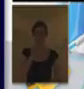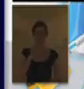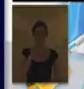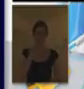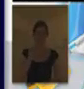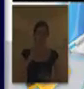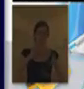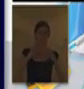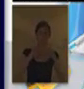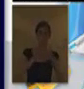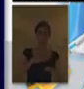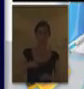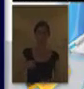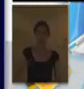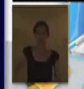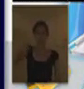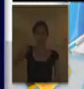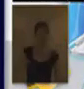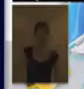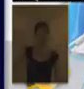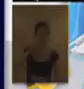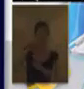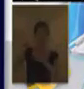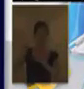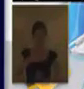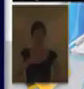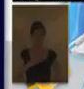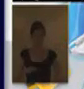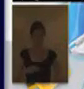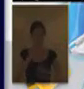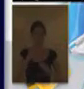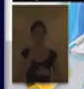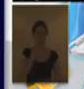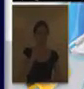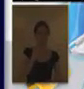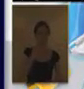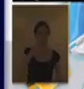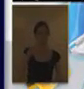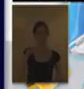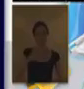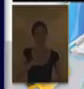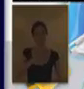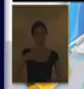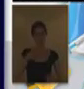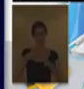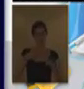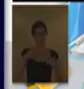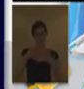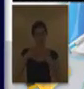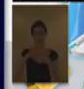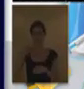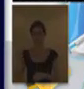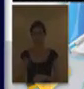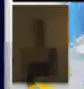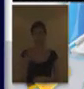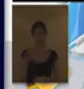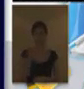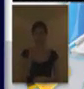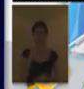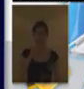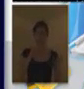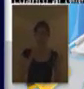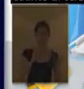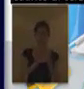able to make phone calls, for example, use a telephone, and entertainment, we'll be able to use various devices such